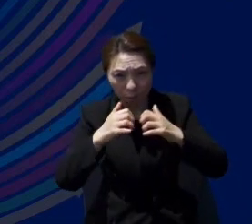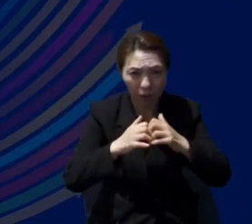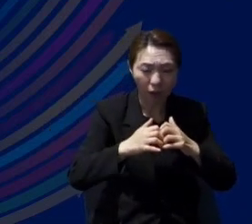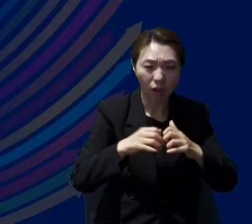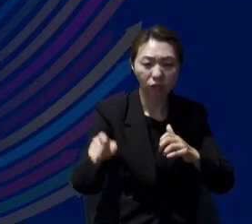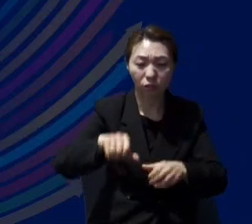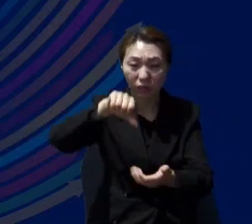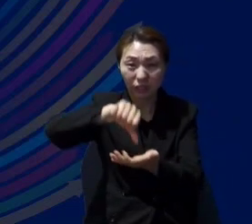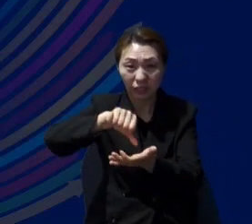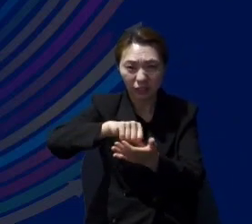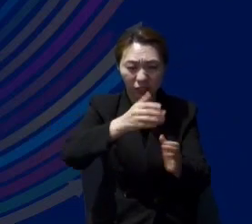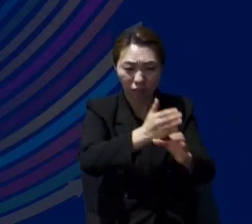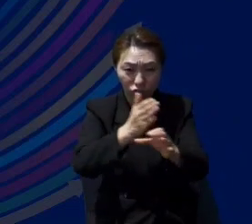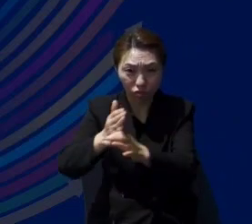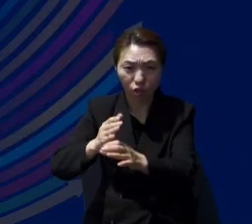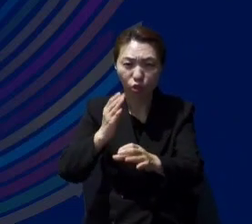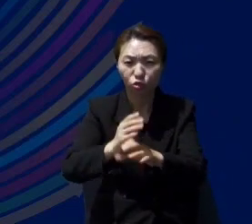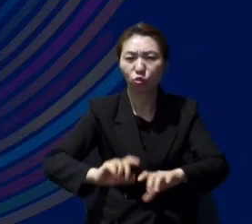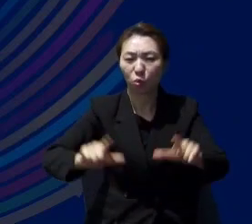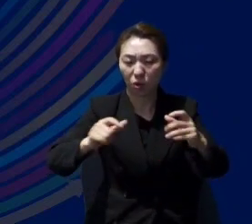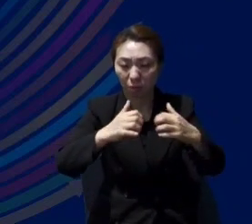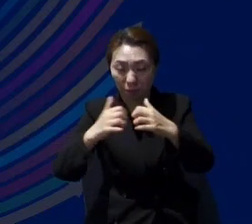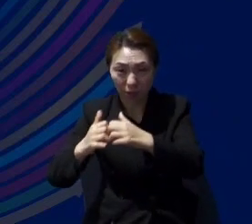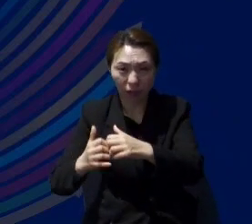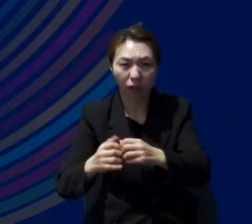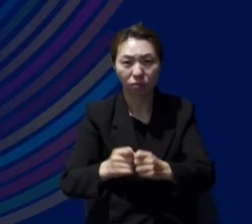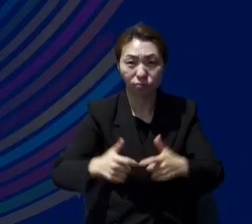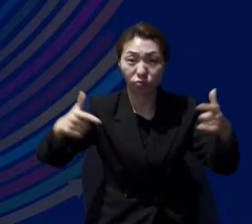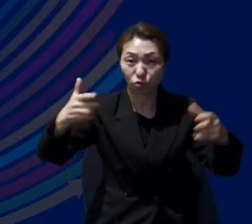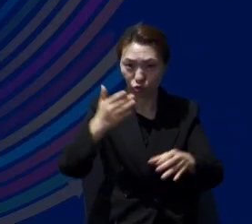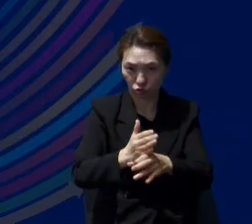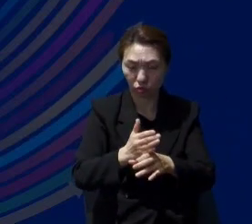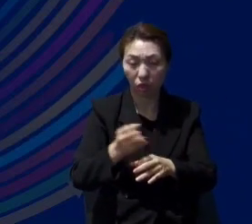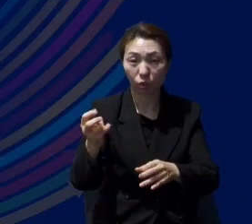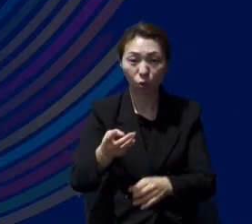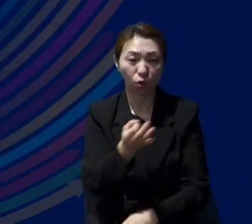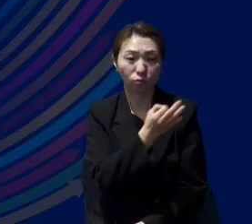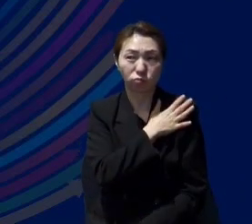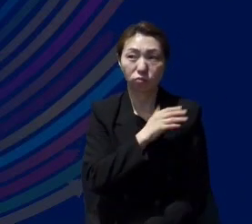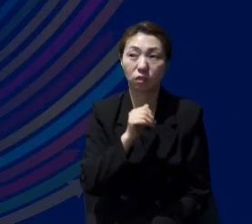polarization, racism, a lot of issues, geopolitical tensions, and so forth.